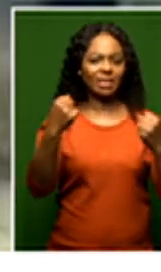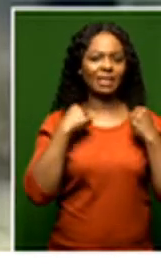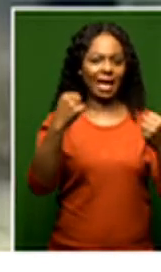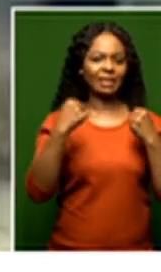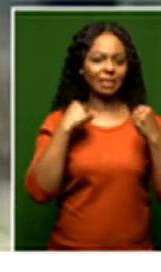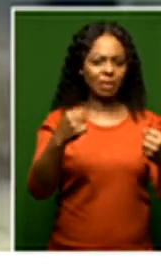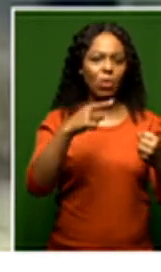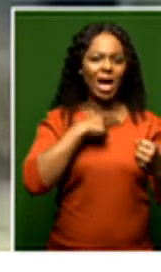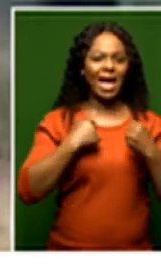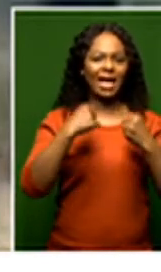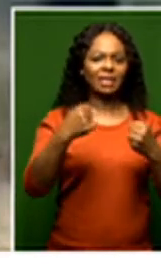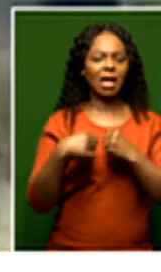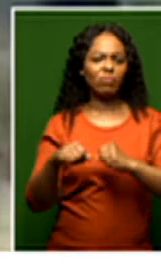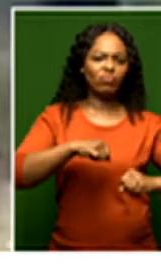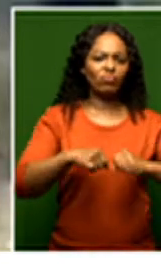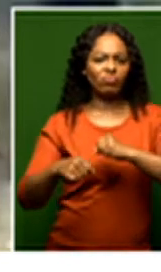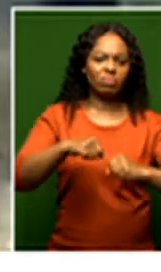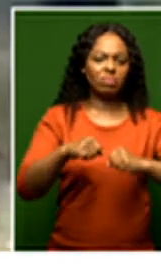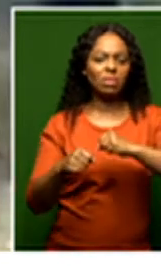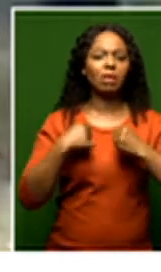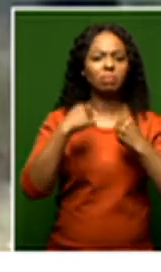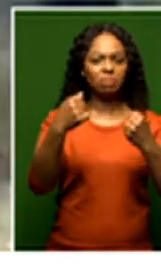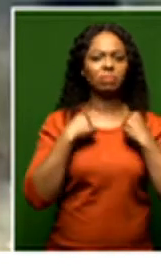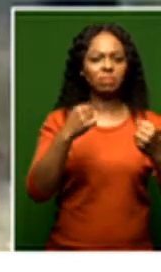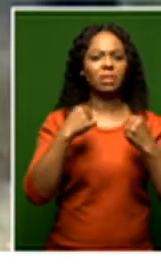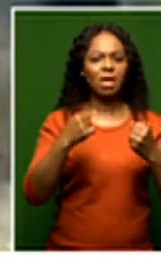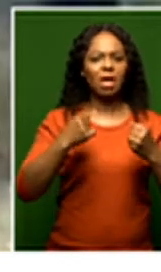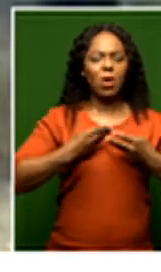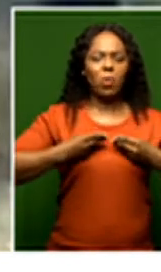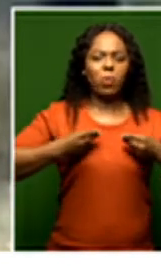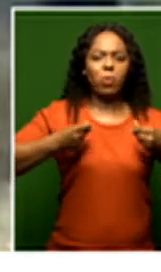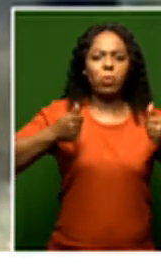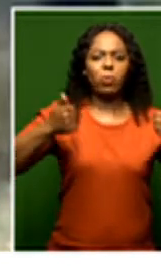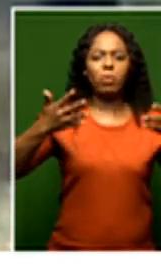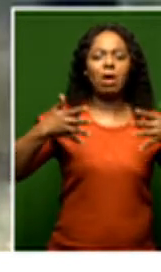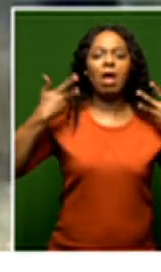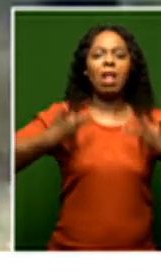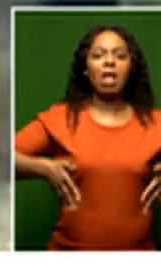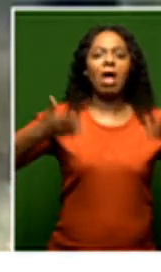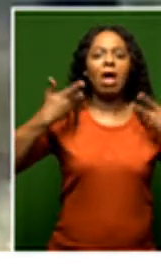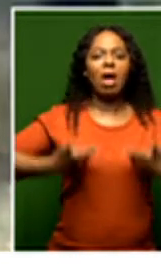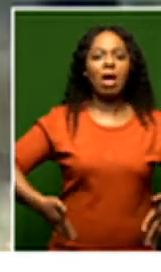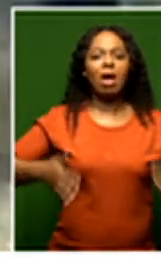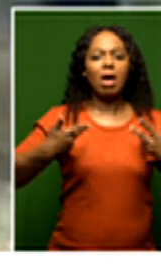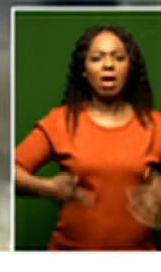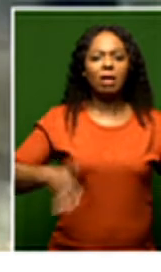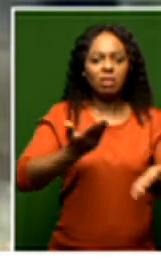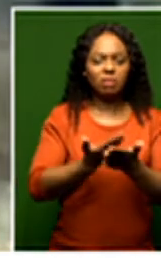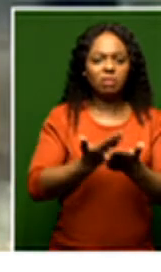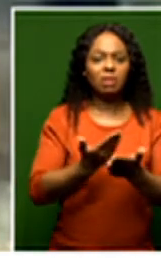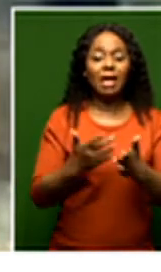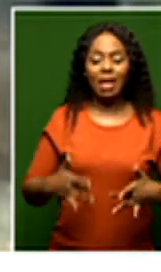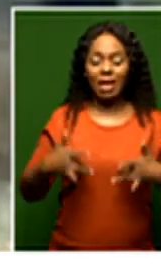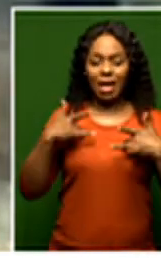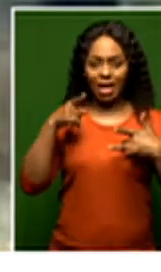exercise and move your body, all the good chemicals get released in your brain. It really helps. Right. And then in terms of lifestyle, I think it's really important